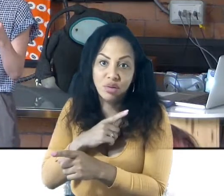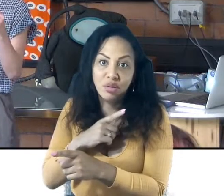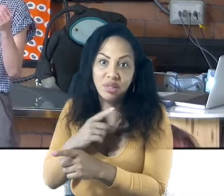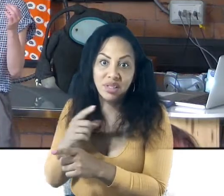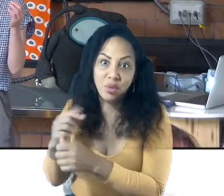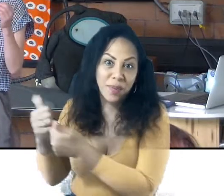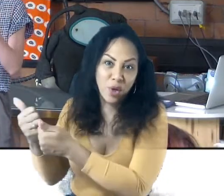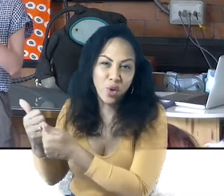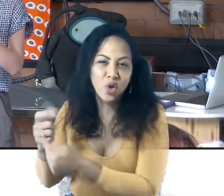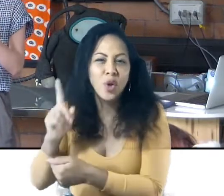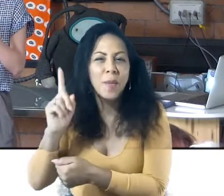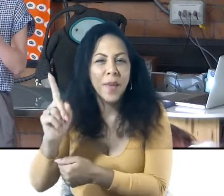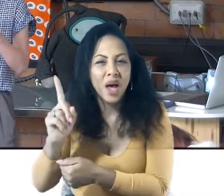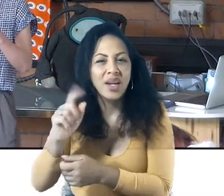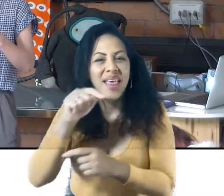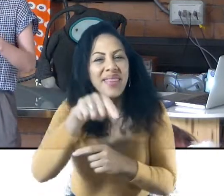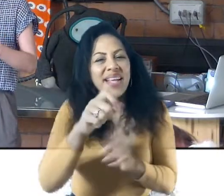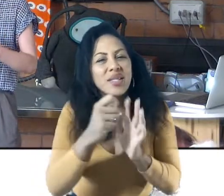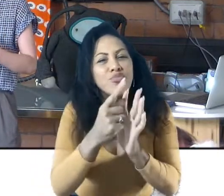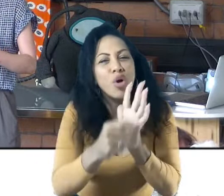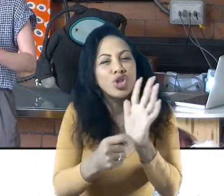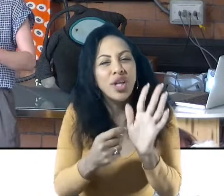But I was trying to get the